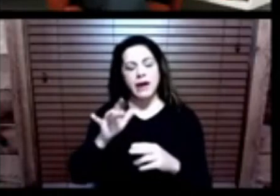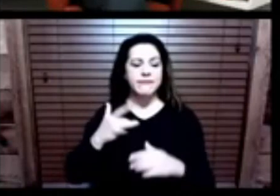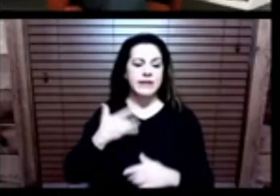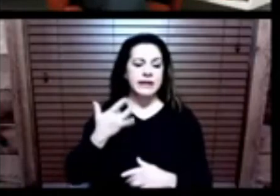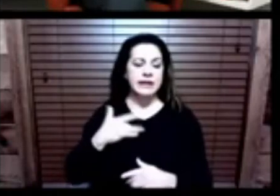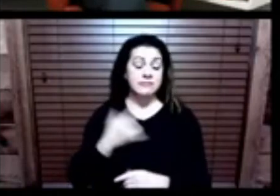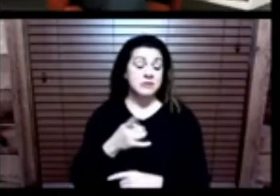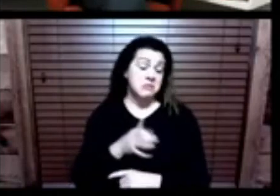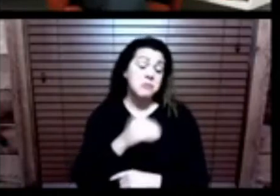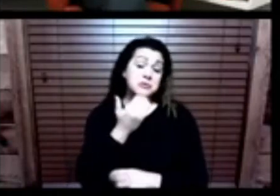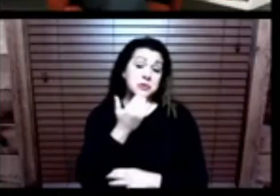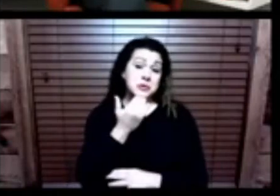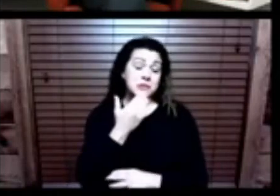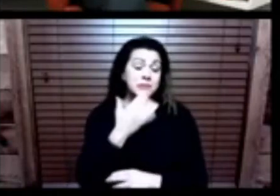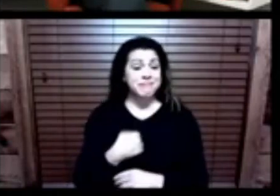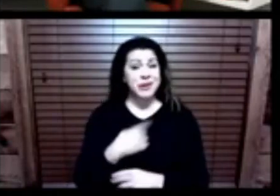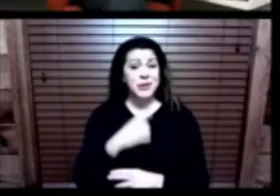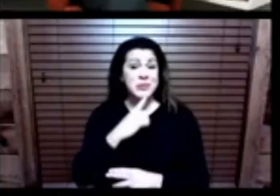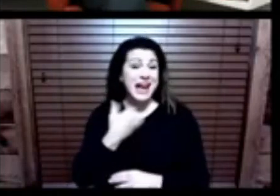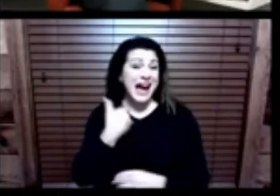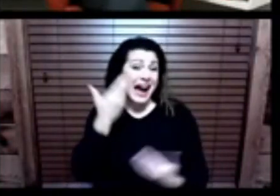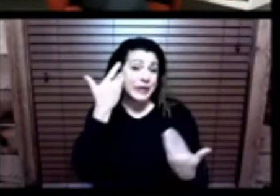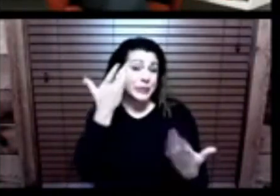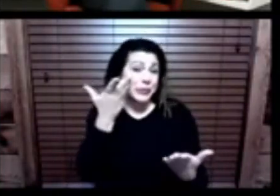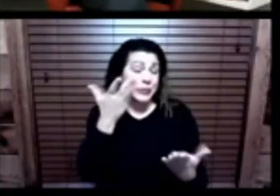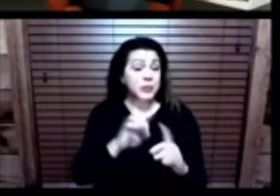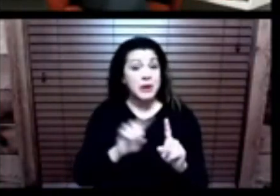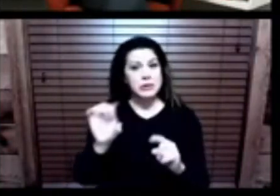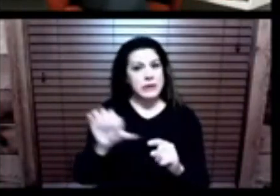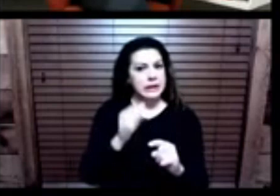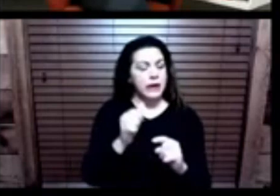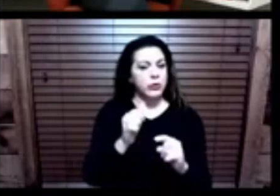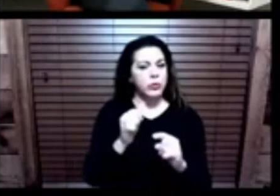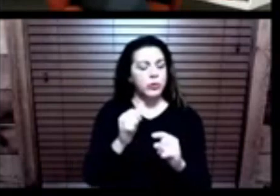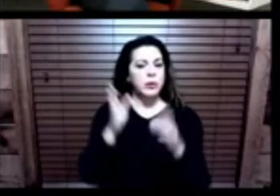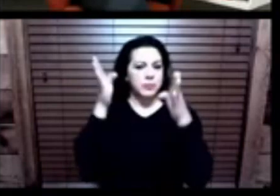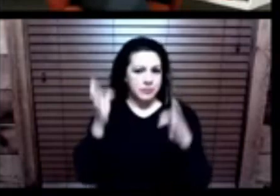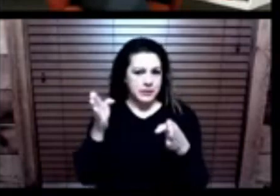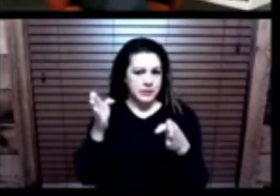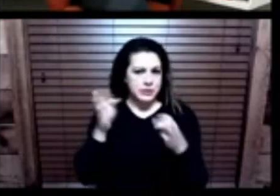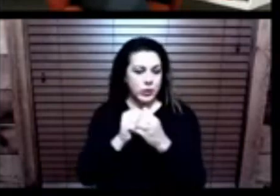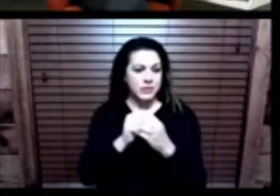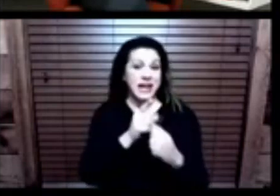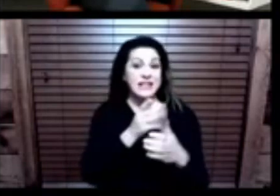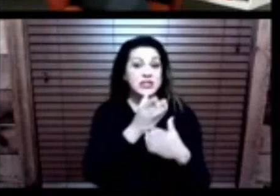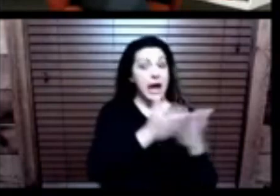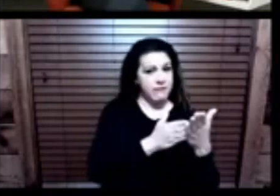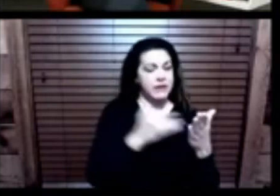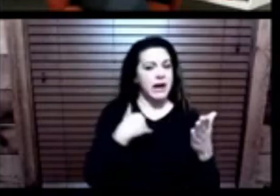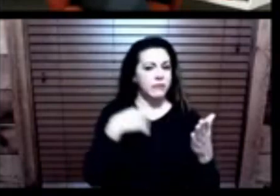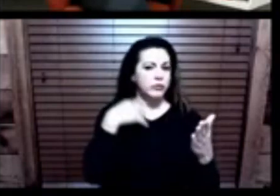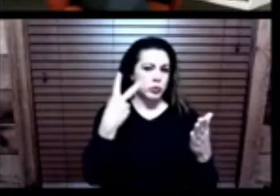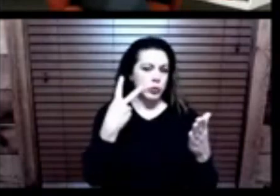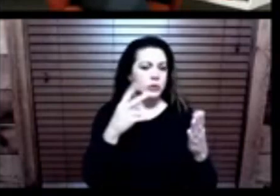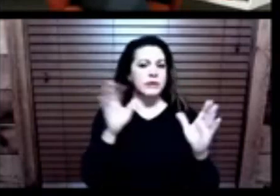and I didn't know. It was actually another piece that went with it, but he only took half of it. And we found out